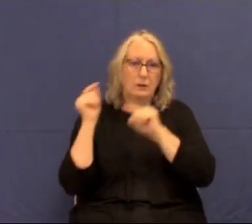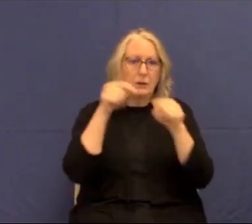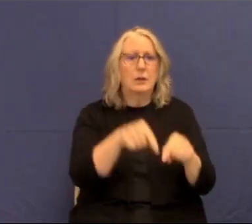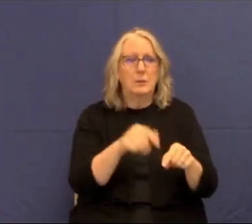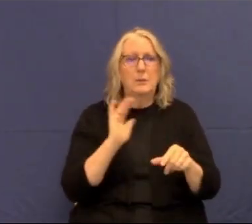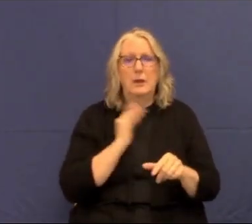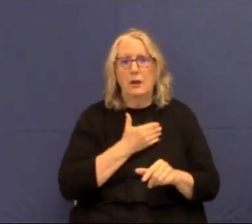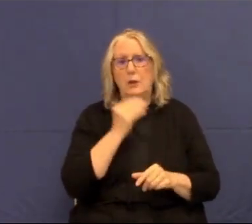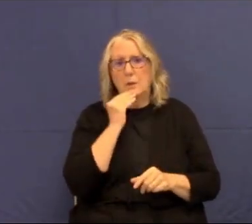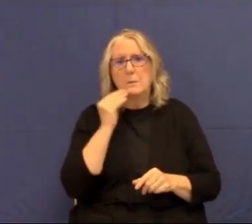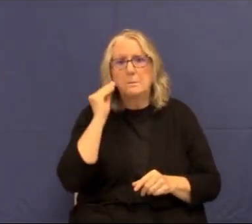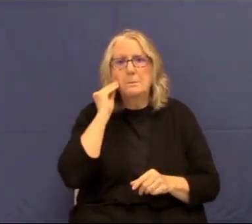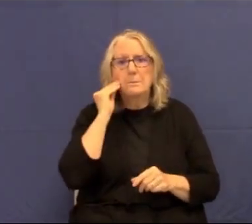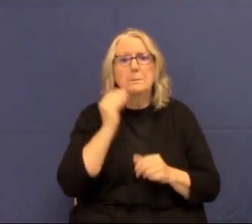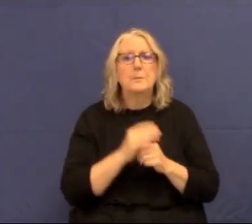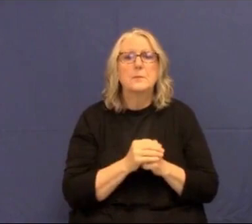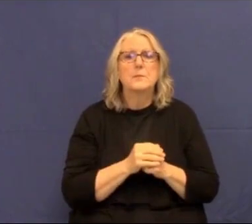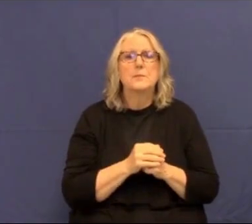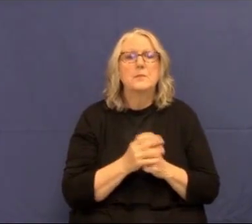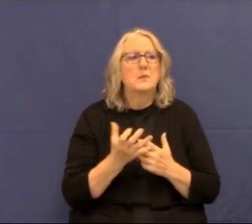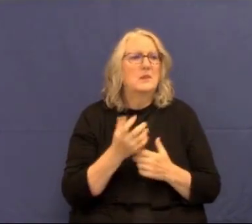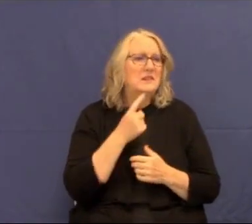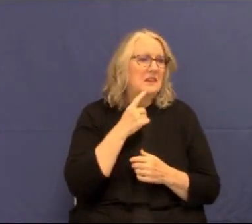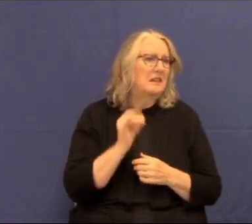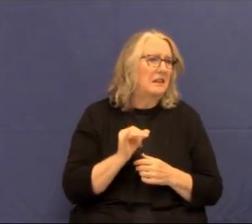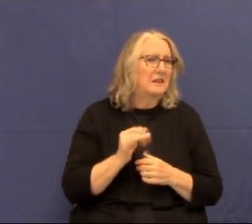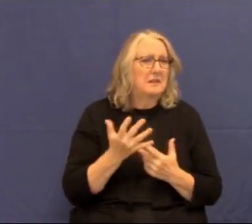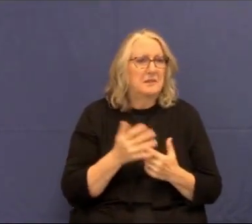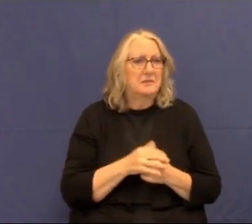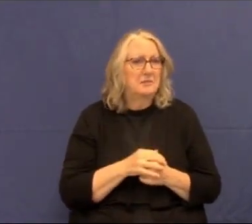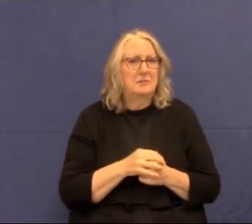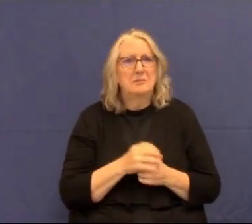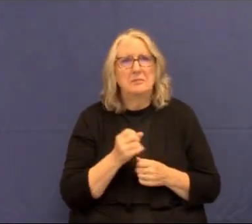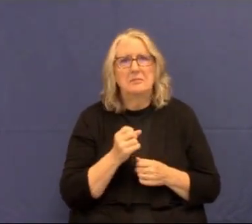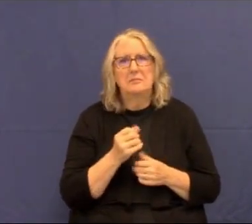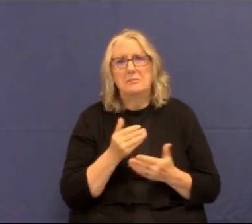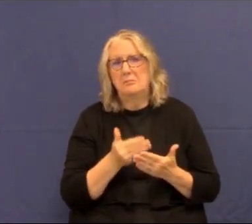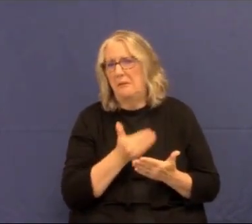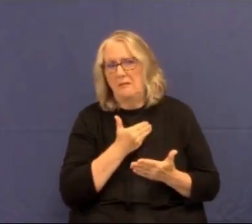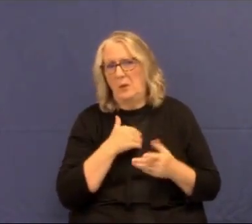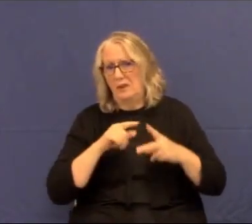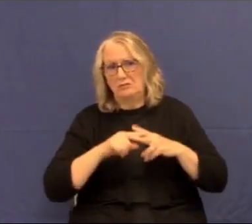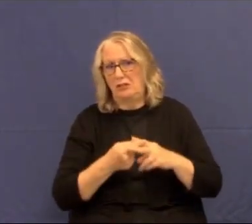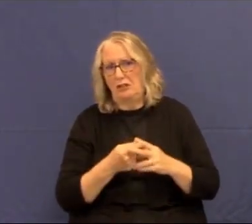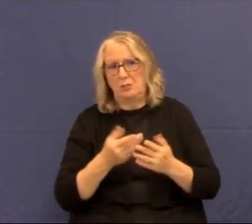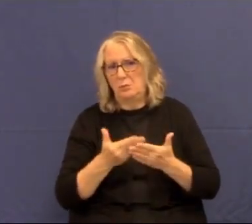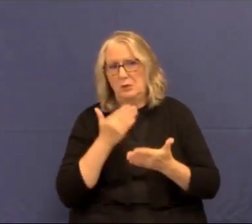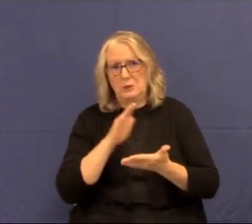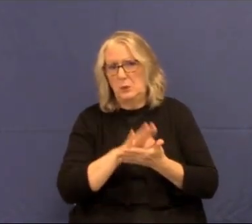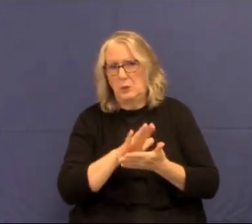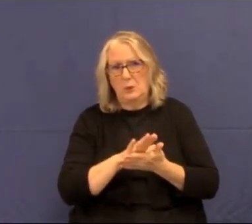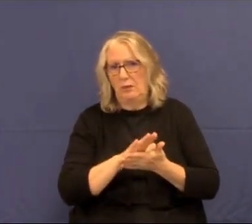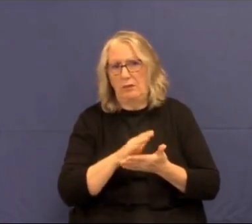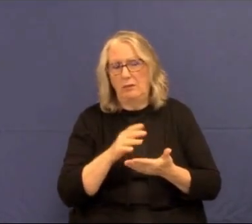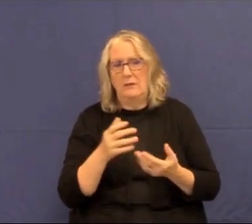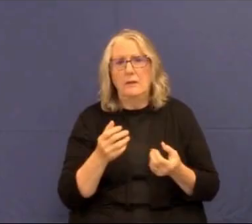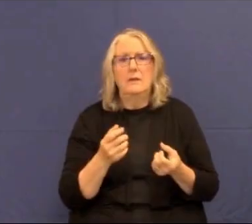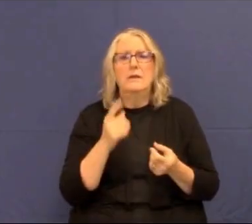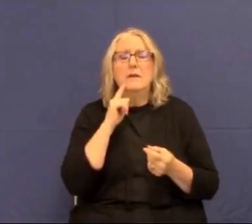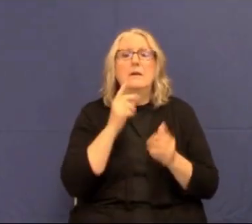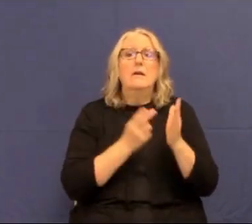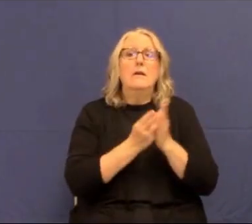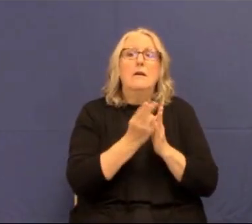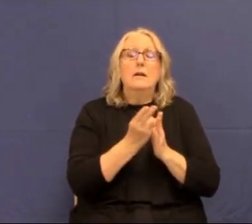that came into our home, like I want to say like before I even started preschool, that type of